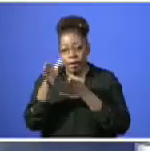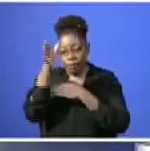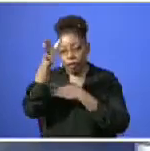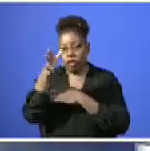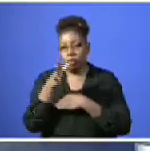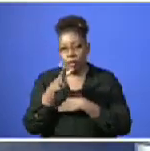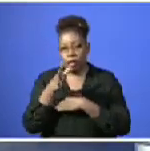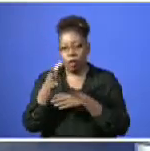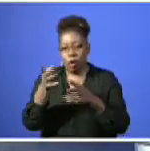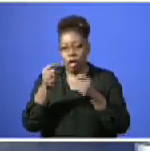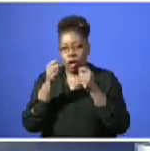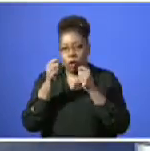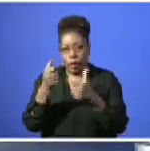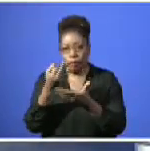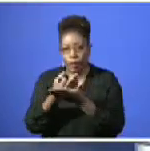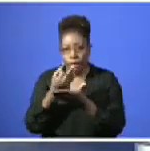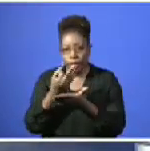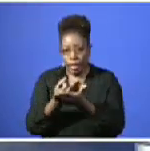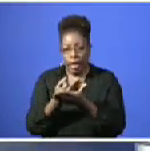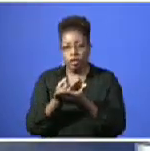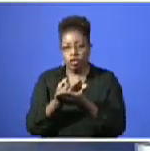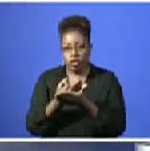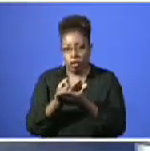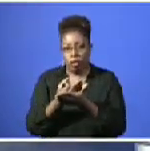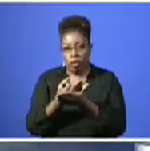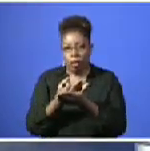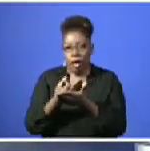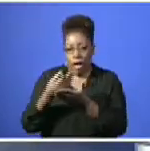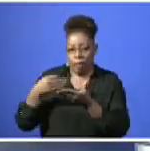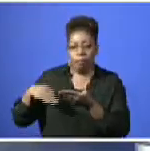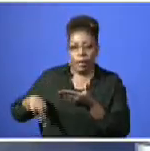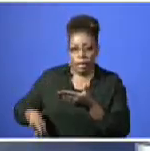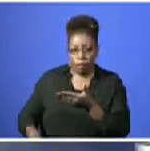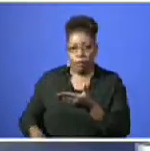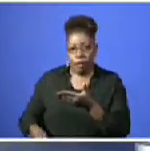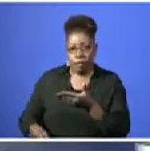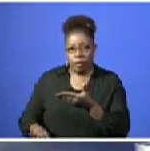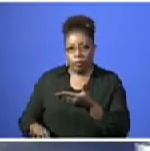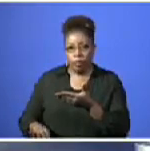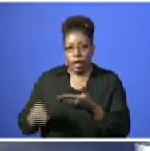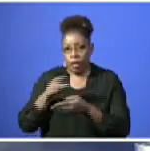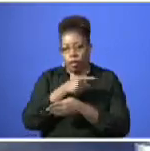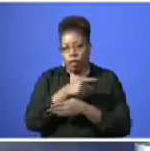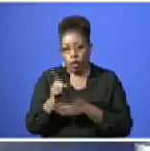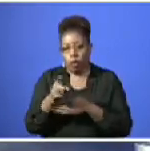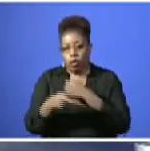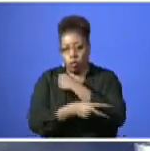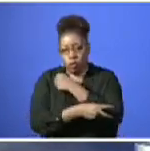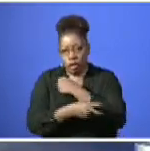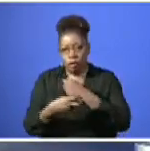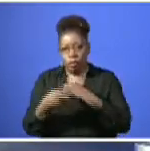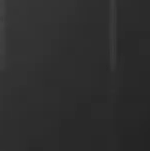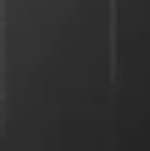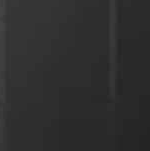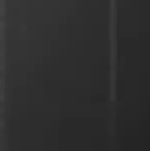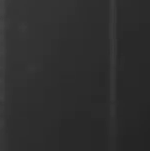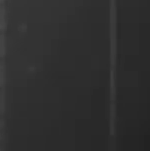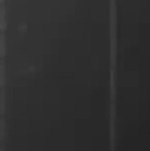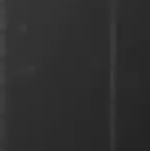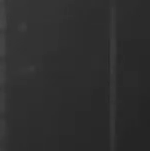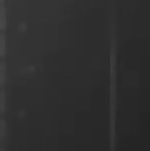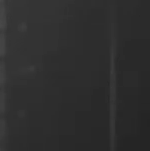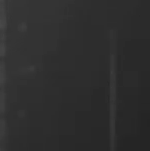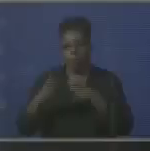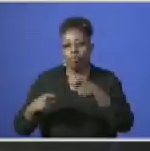gain, illegal or sport fishing will not be tolerated, and those caught poaching will be prosecuted. Countries throughout